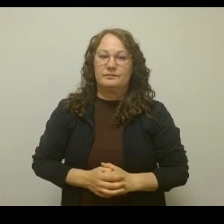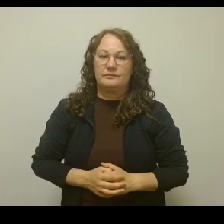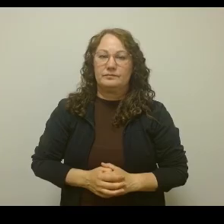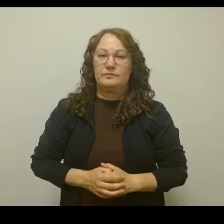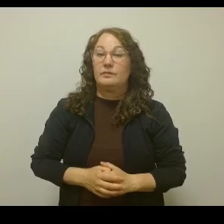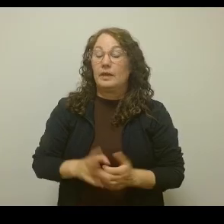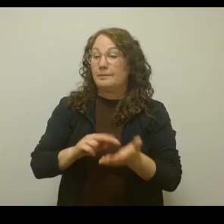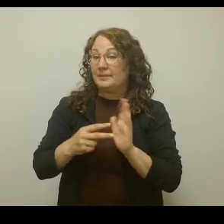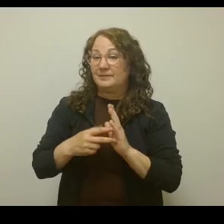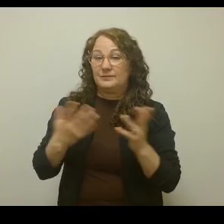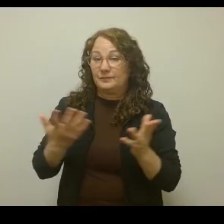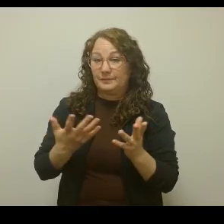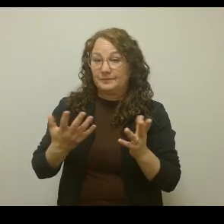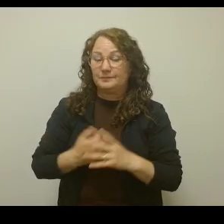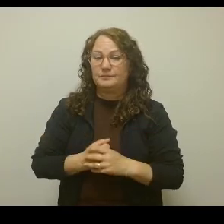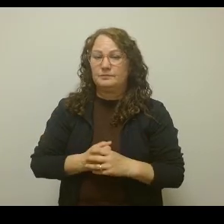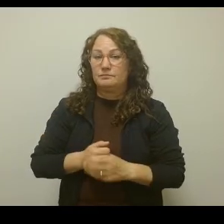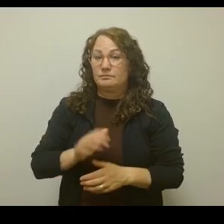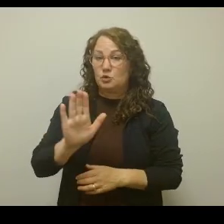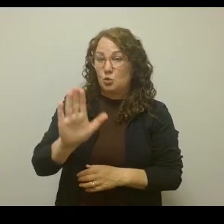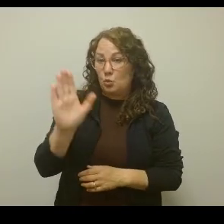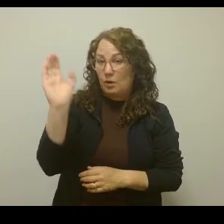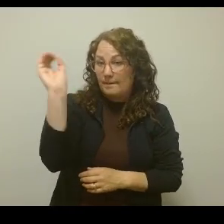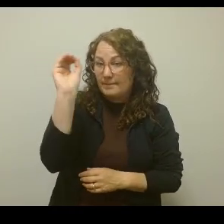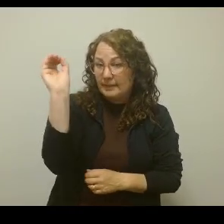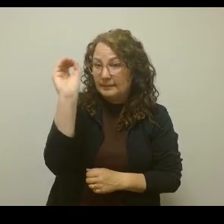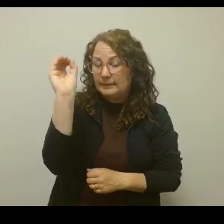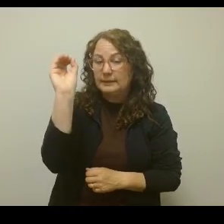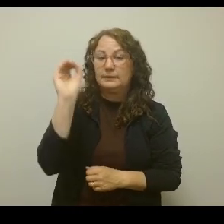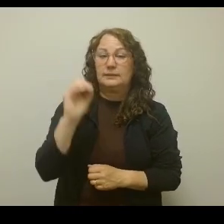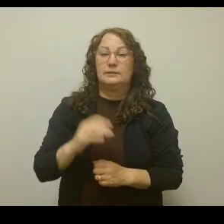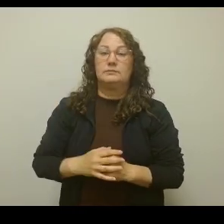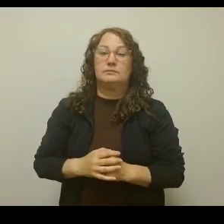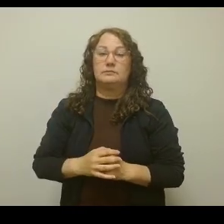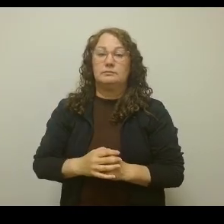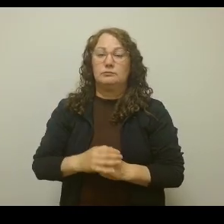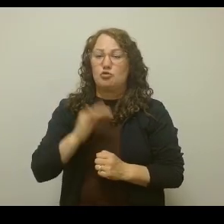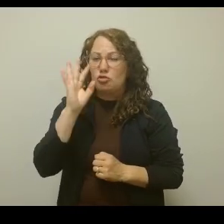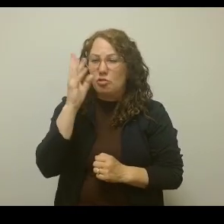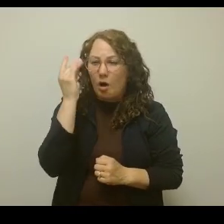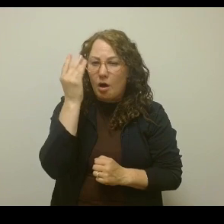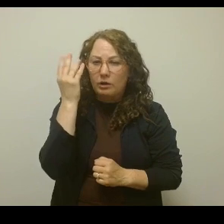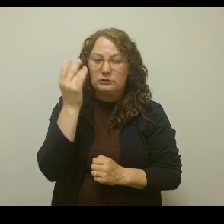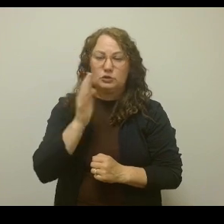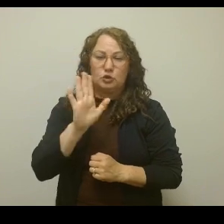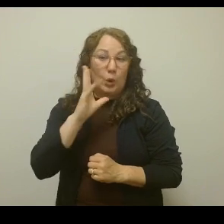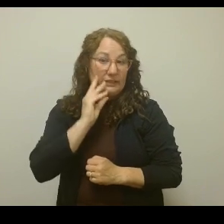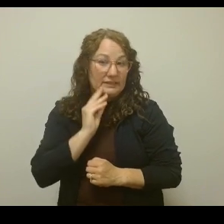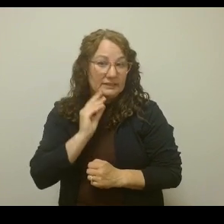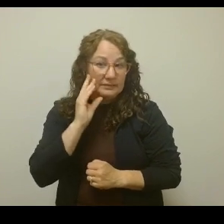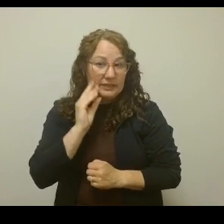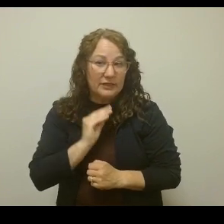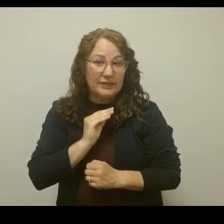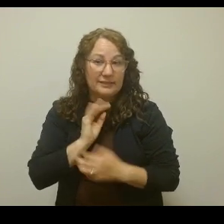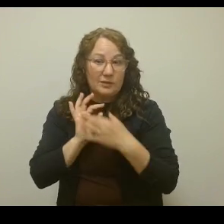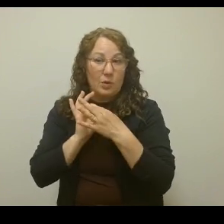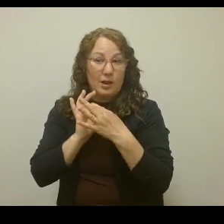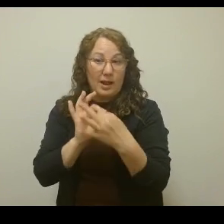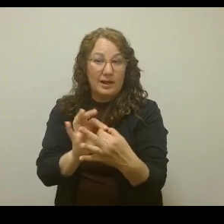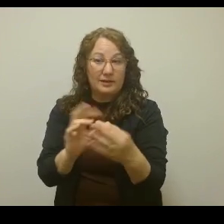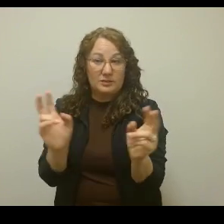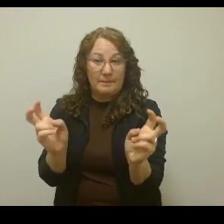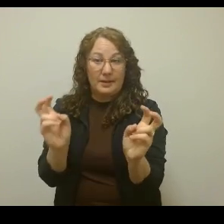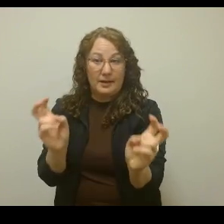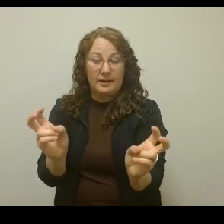in that your opinion, your thoughts or experiences related to the